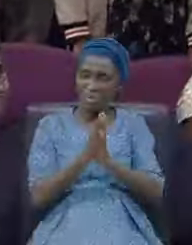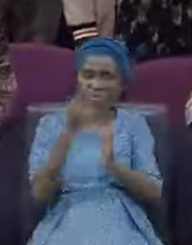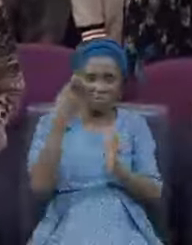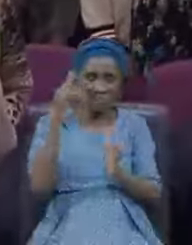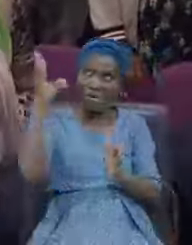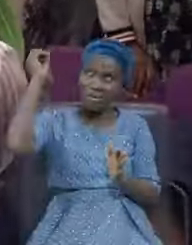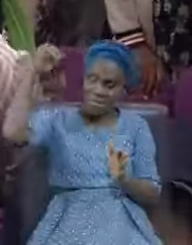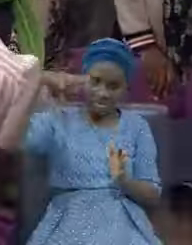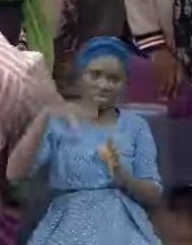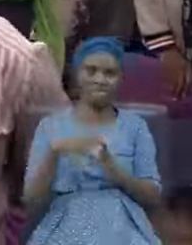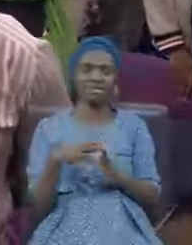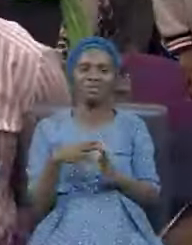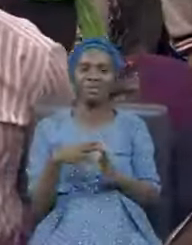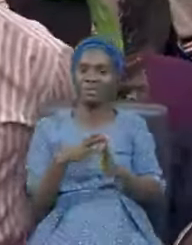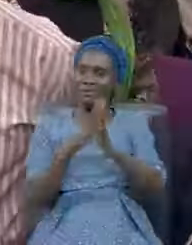Pray